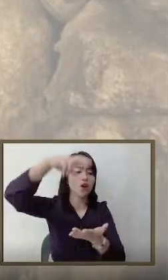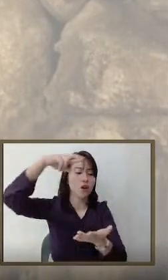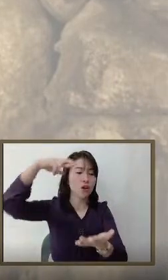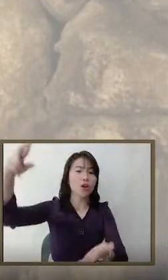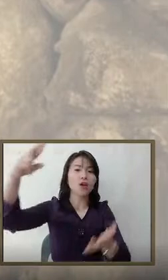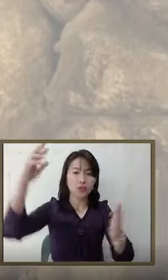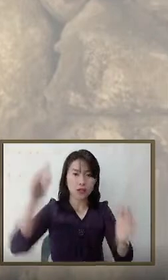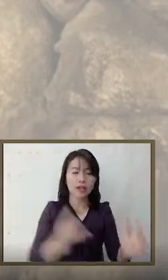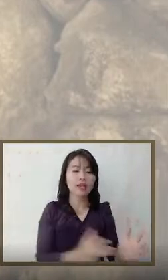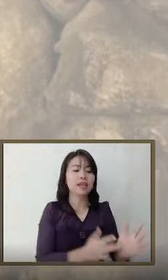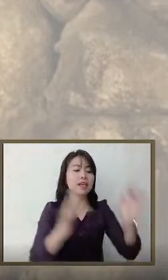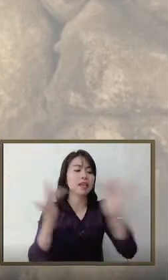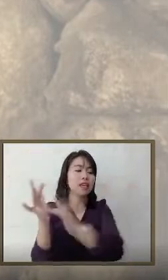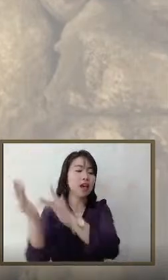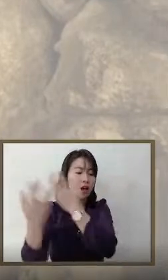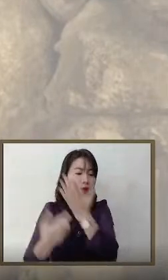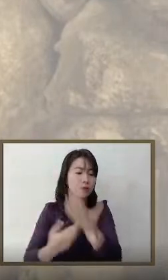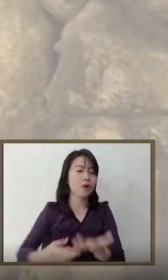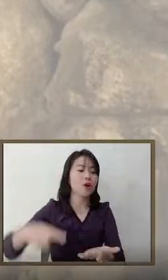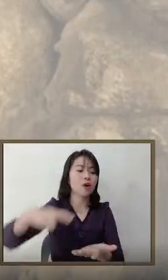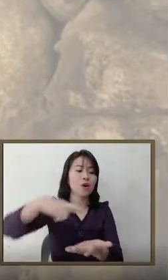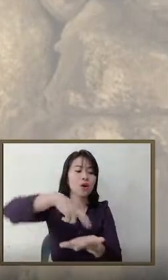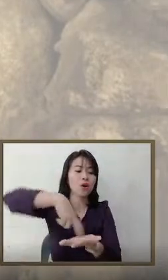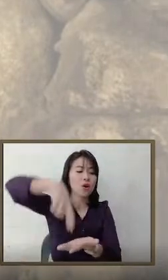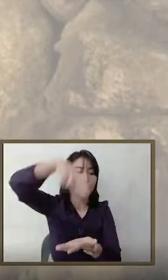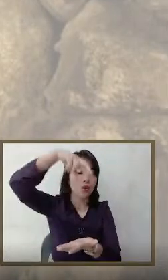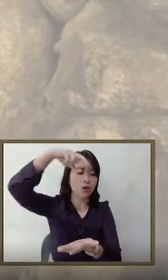arose. Say it.